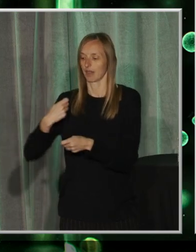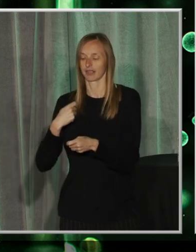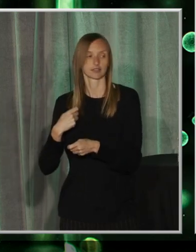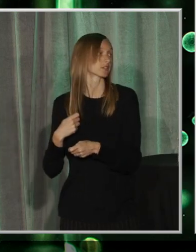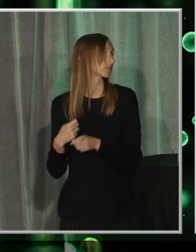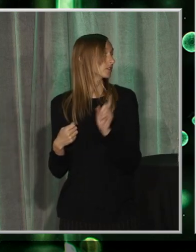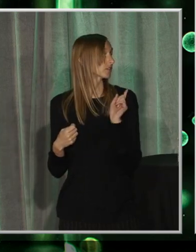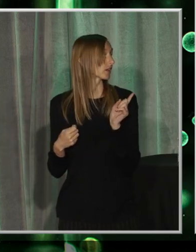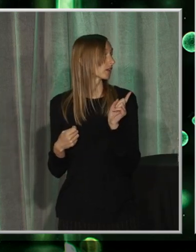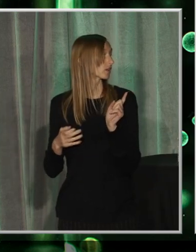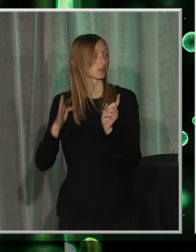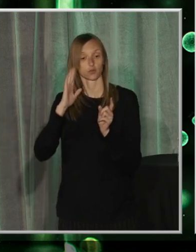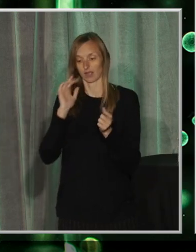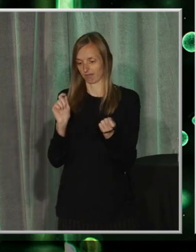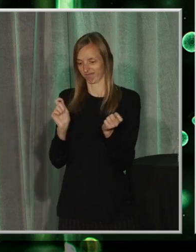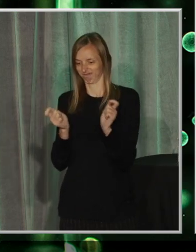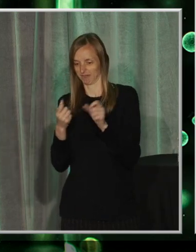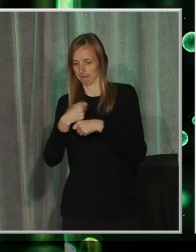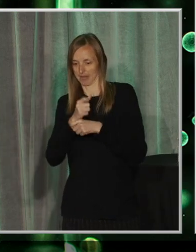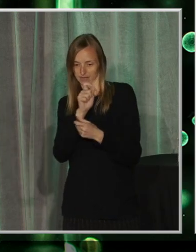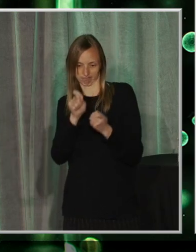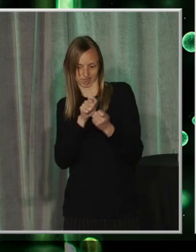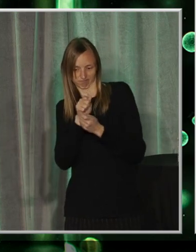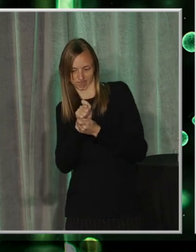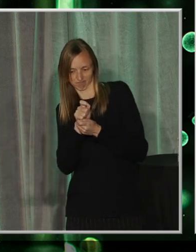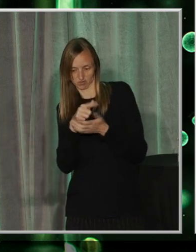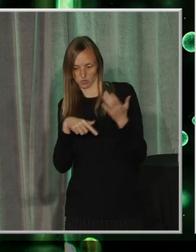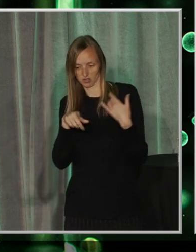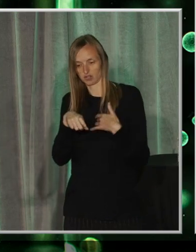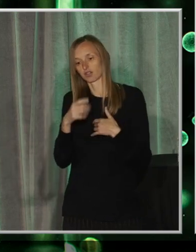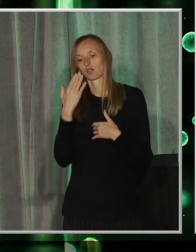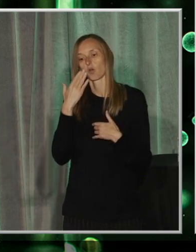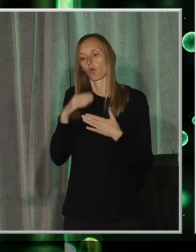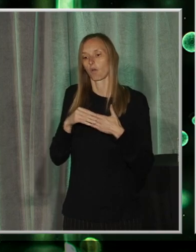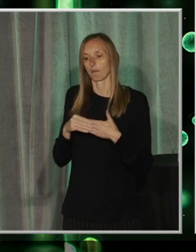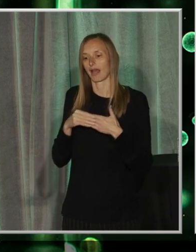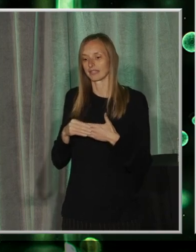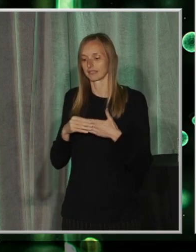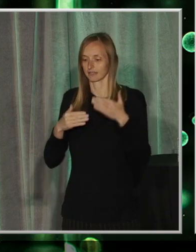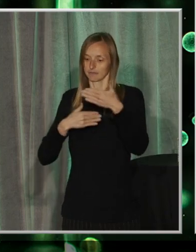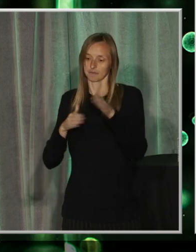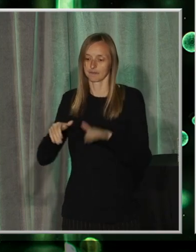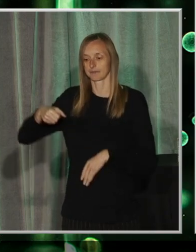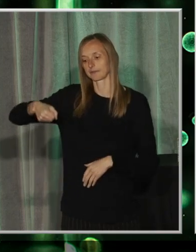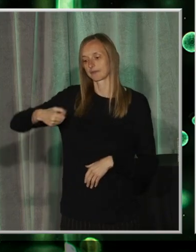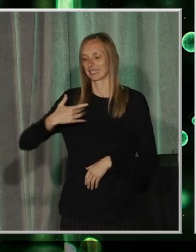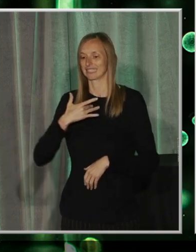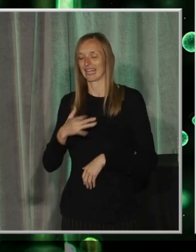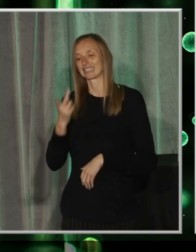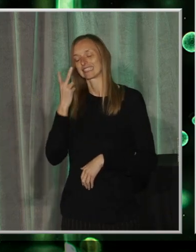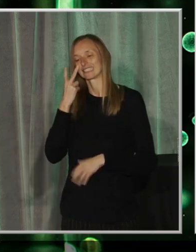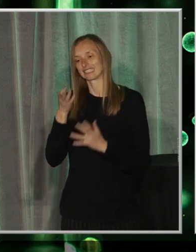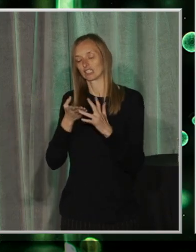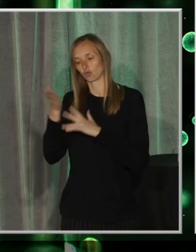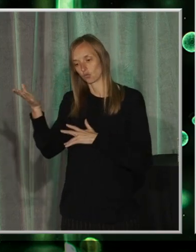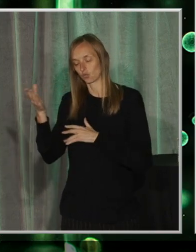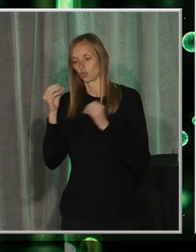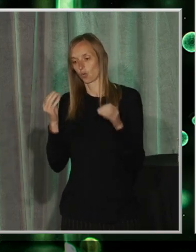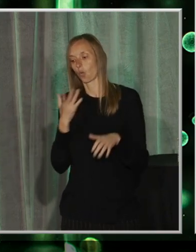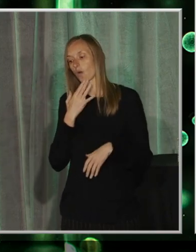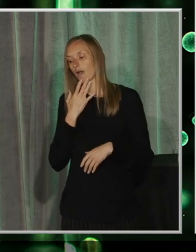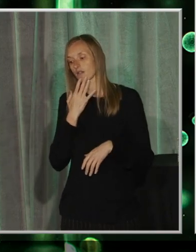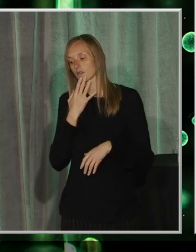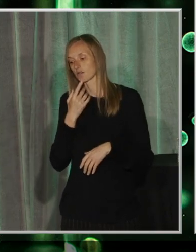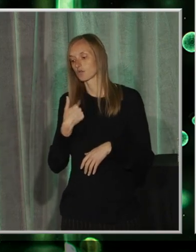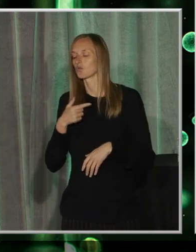be customized, as if we all know that plastic packages are mainly transparent. So